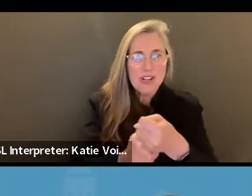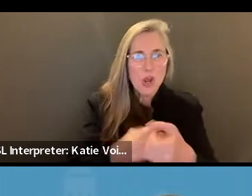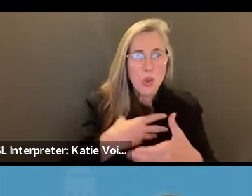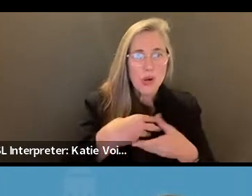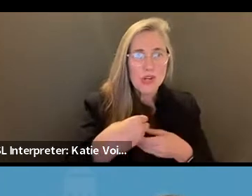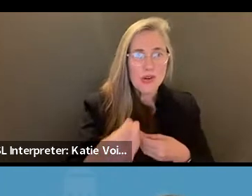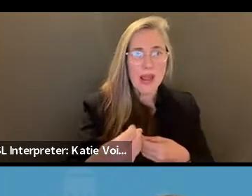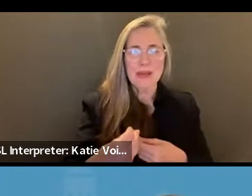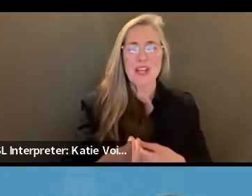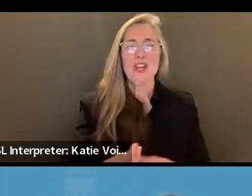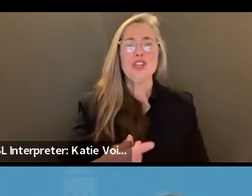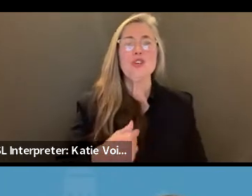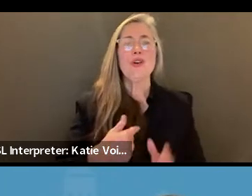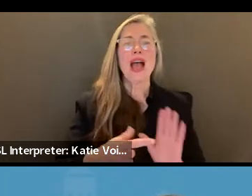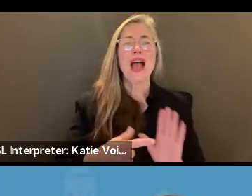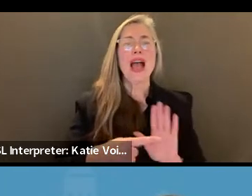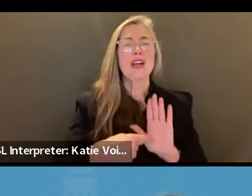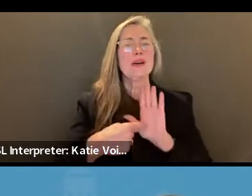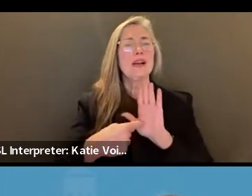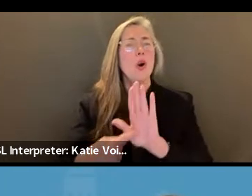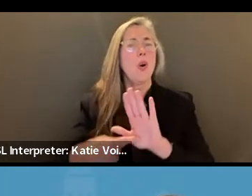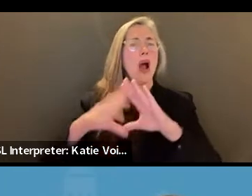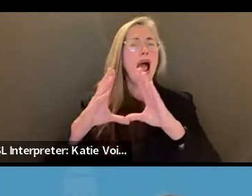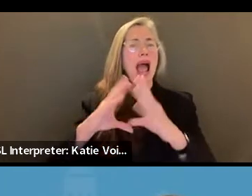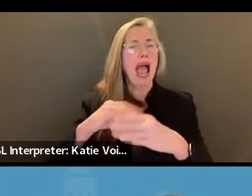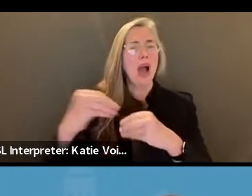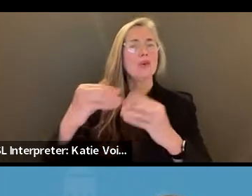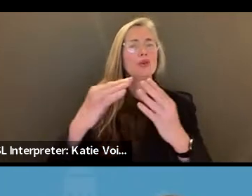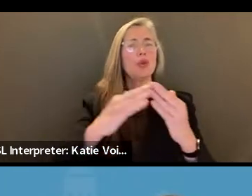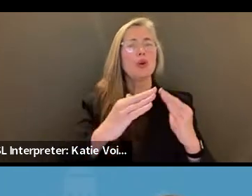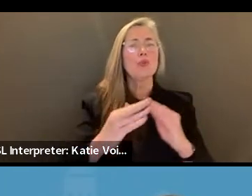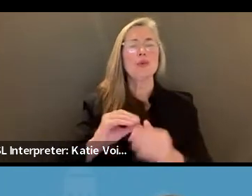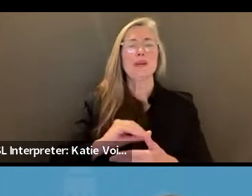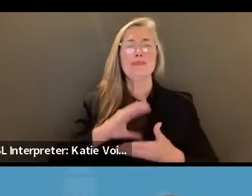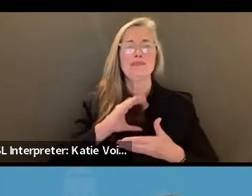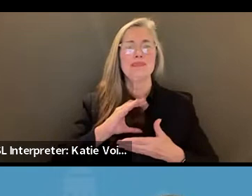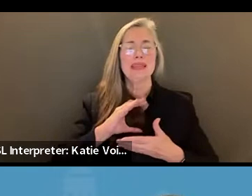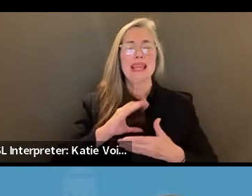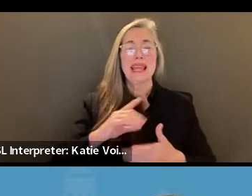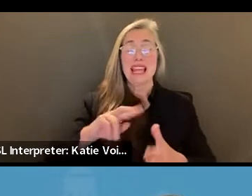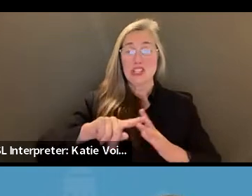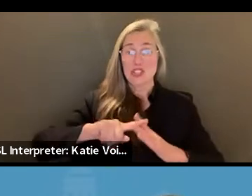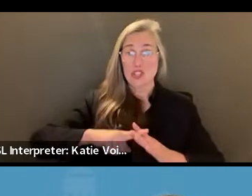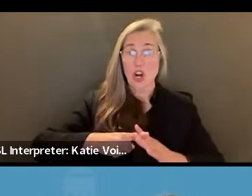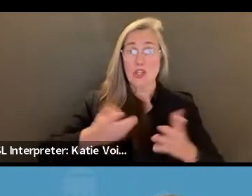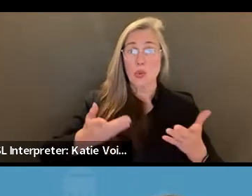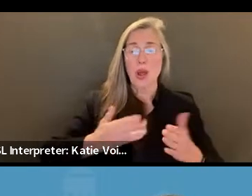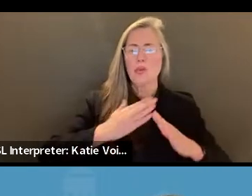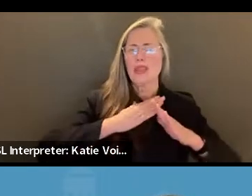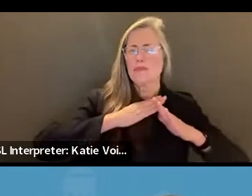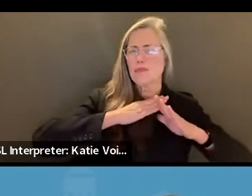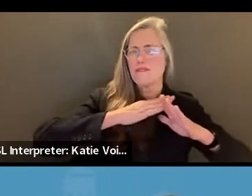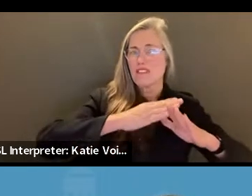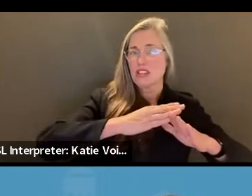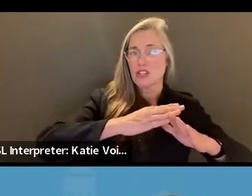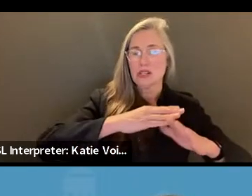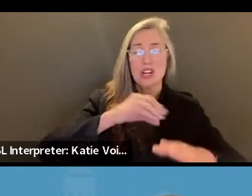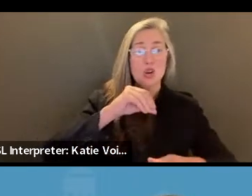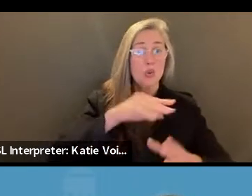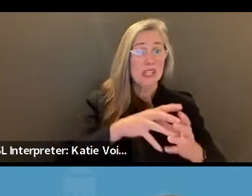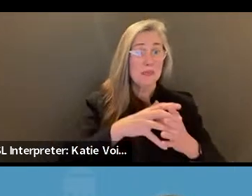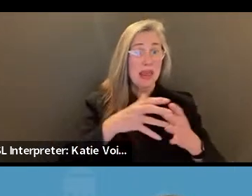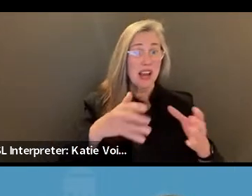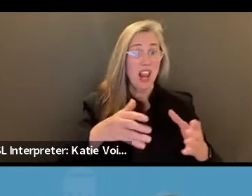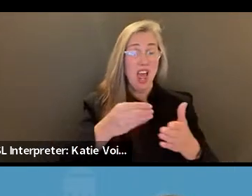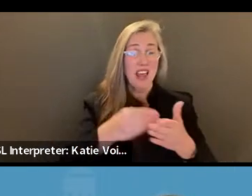to take out into the community. And that starts with prevention, as I've talked about, that we spend a lot of dollars on intervention